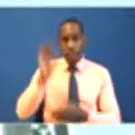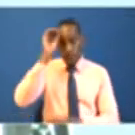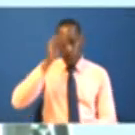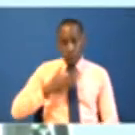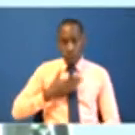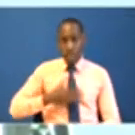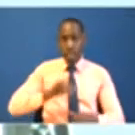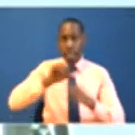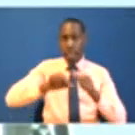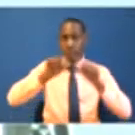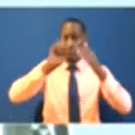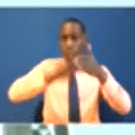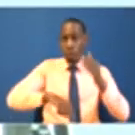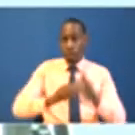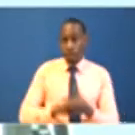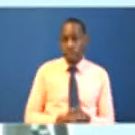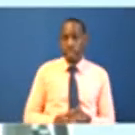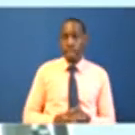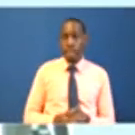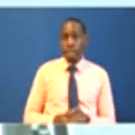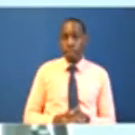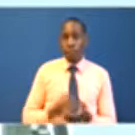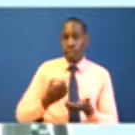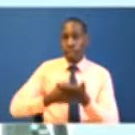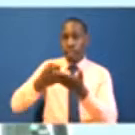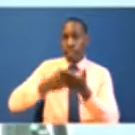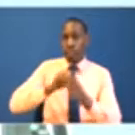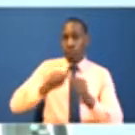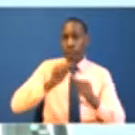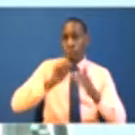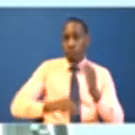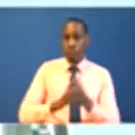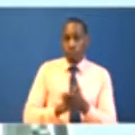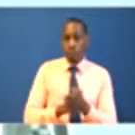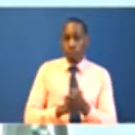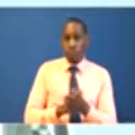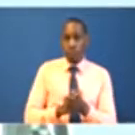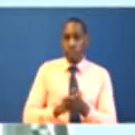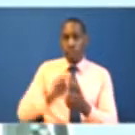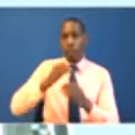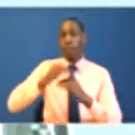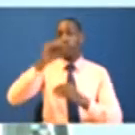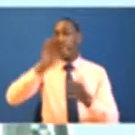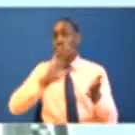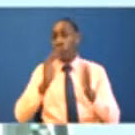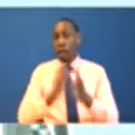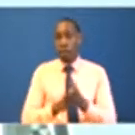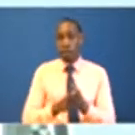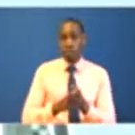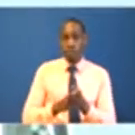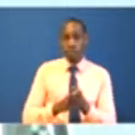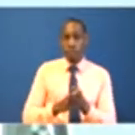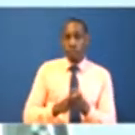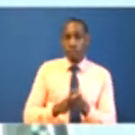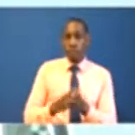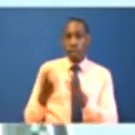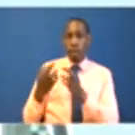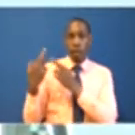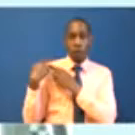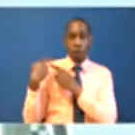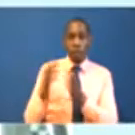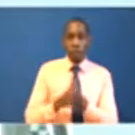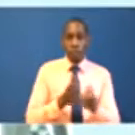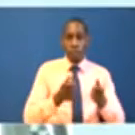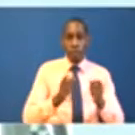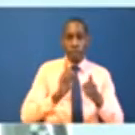about what is this debate is about what should be because the debate if my understanding of the role of the media is is